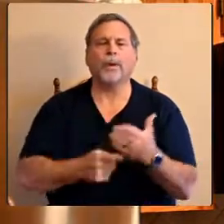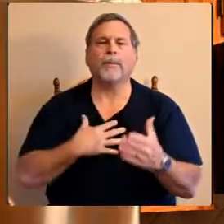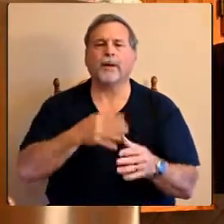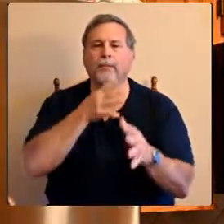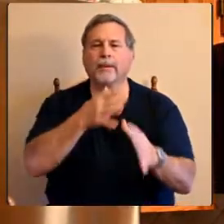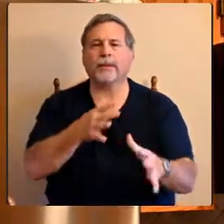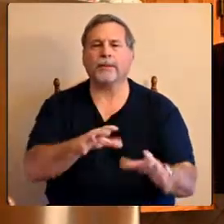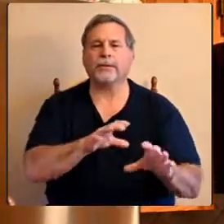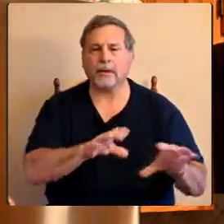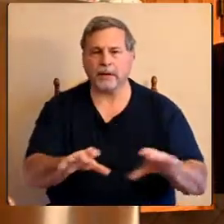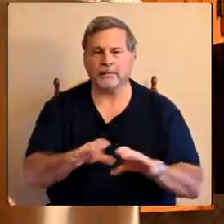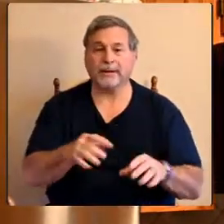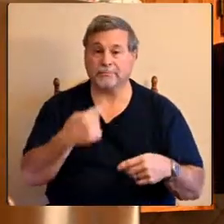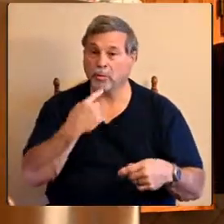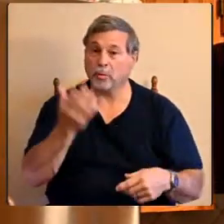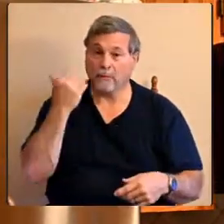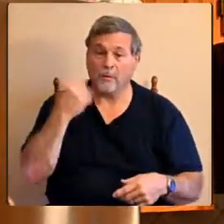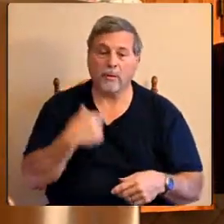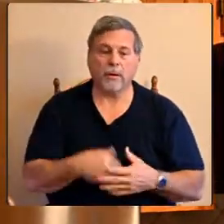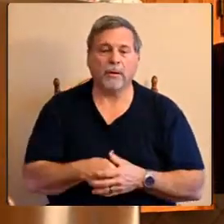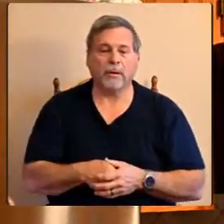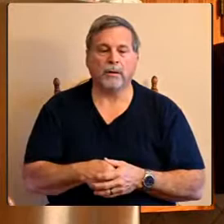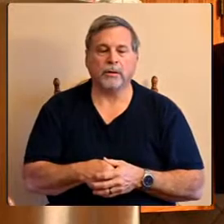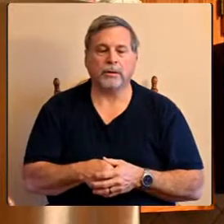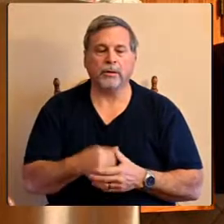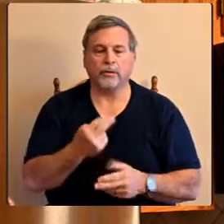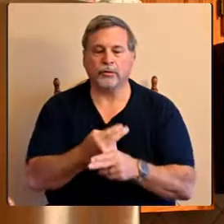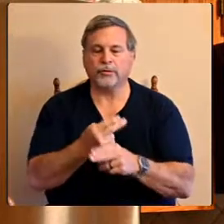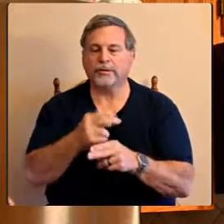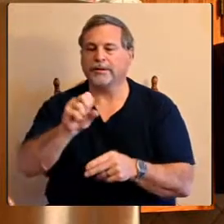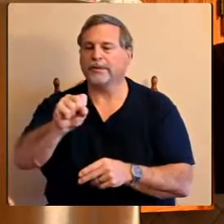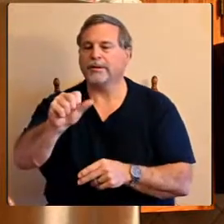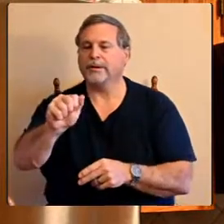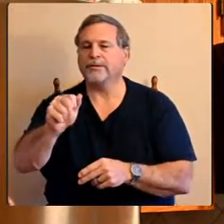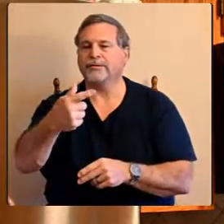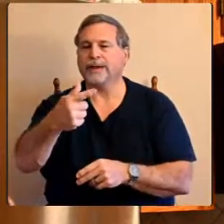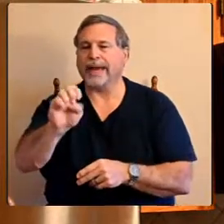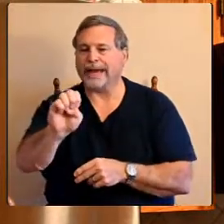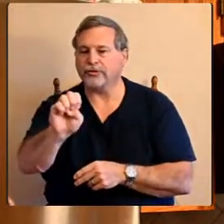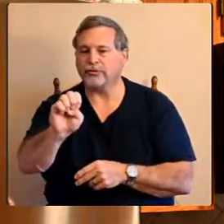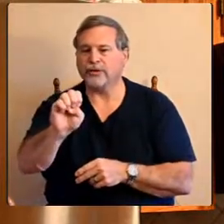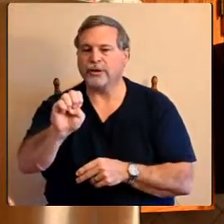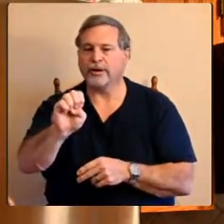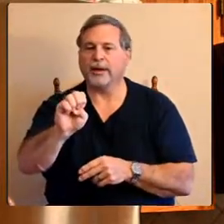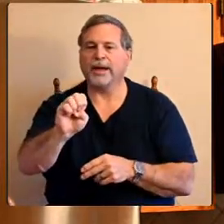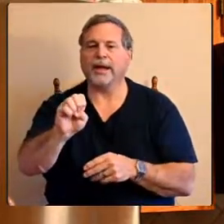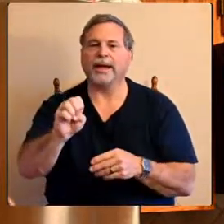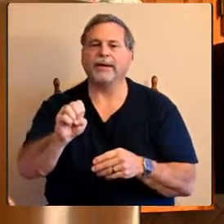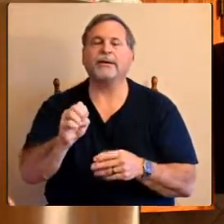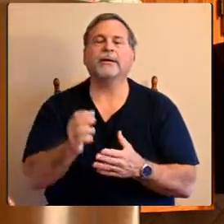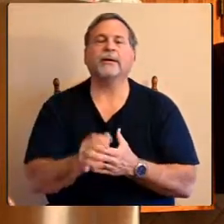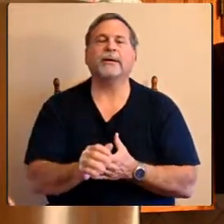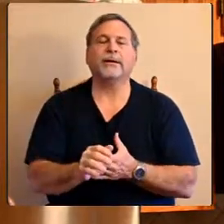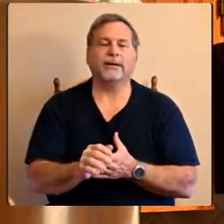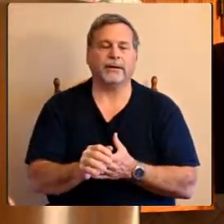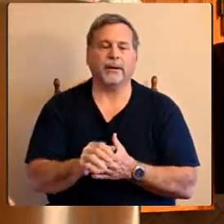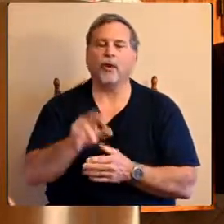did, and I showed you in one of the previous ones. All right, sage. Okay, this is a rubbed sage.